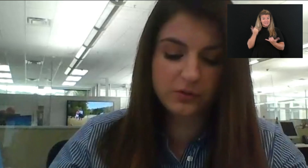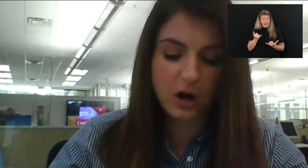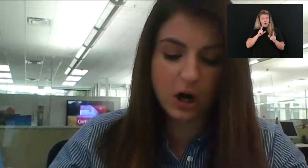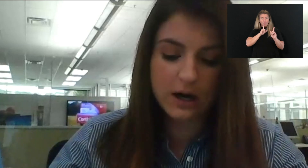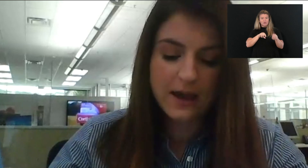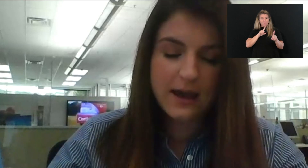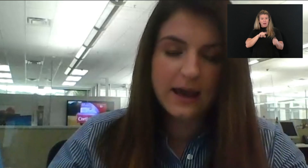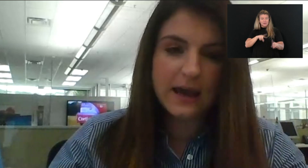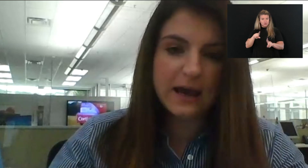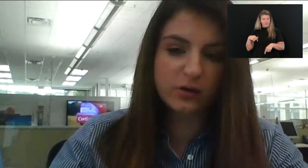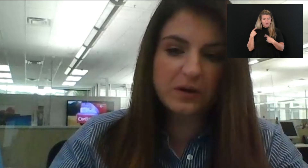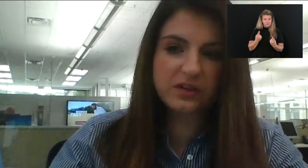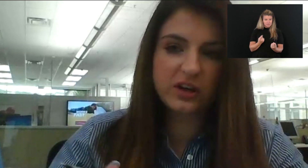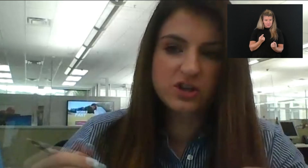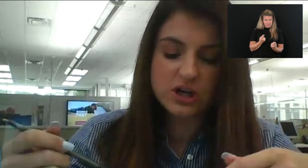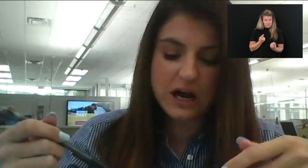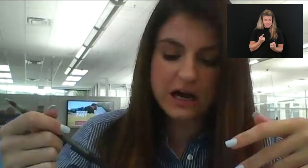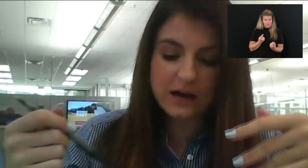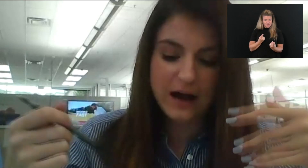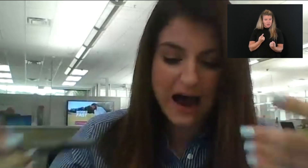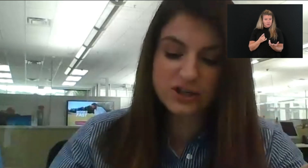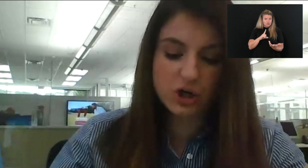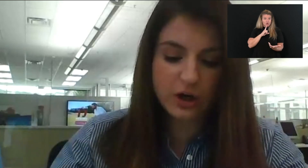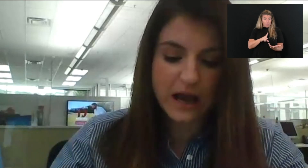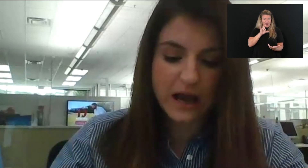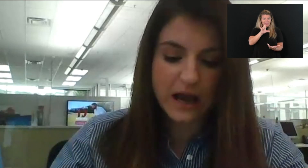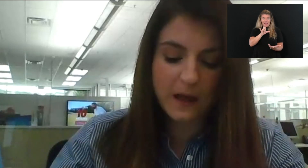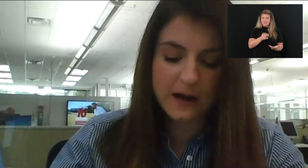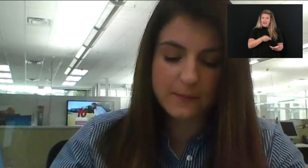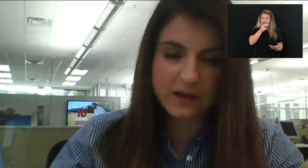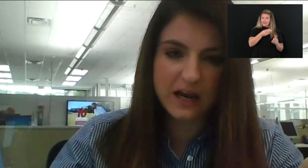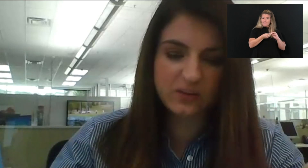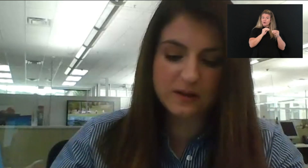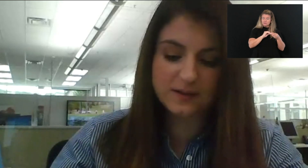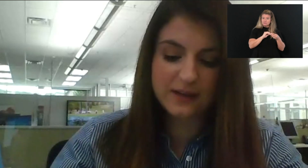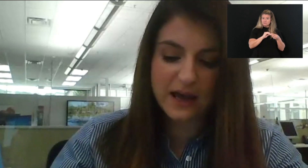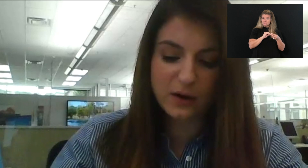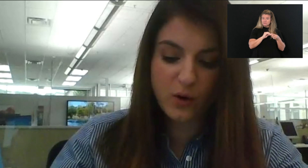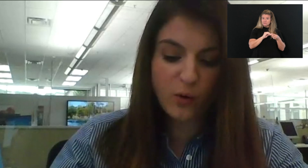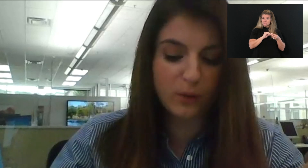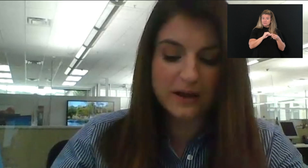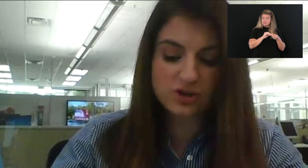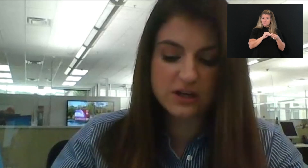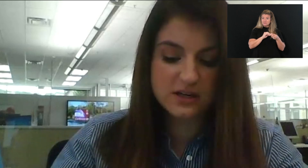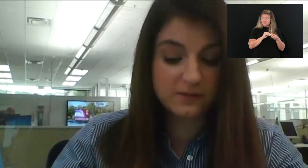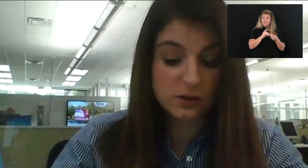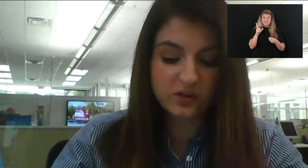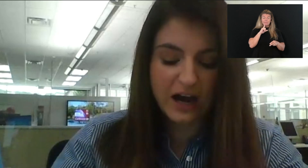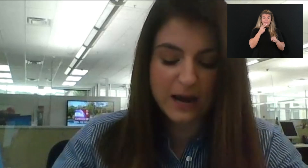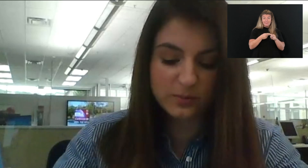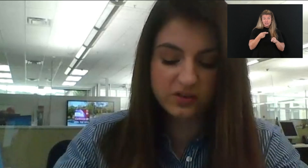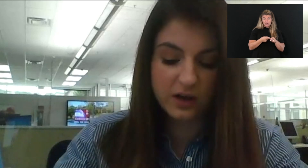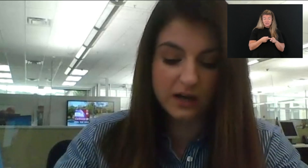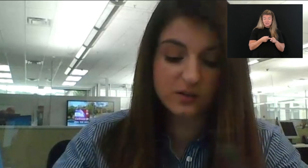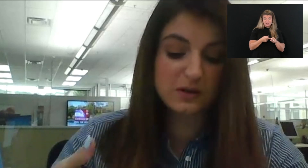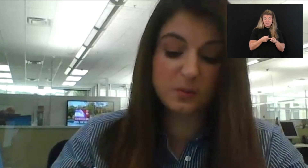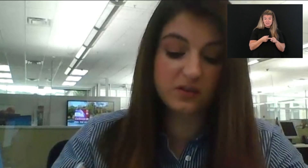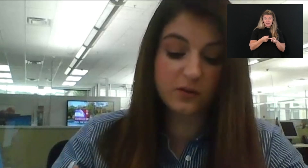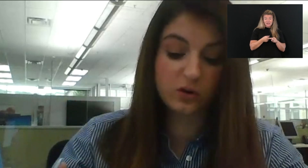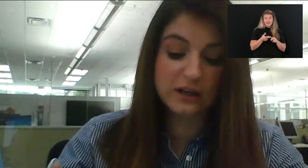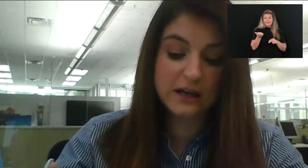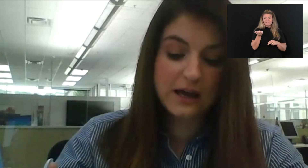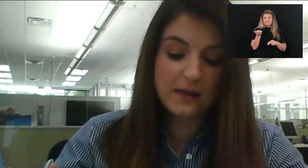so far. And with such a high turnout, it has been said or mentioned a few times to